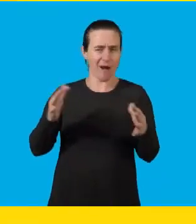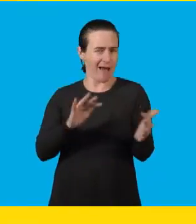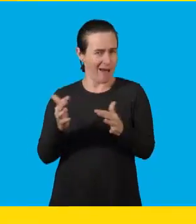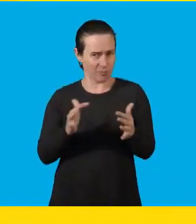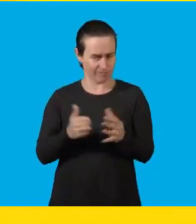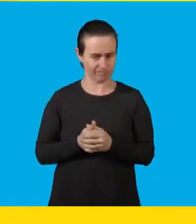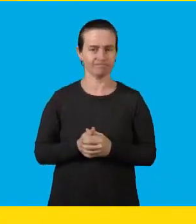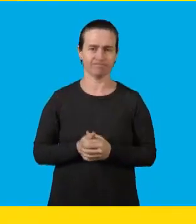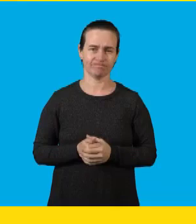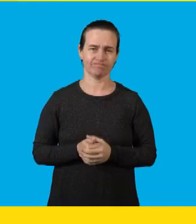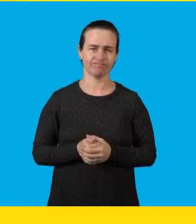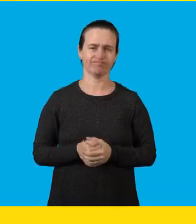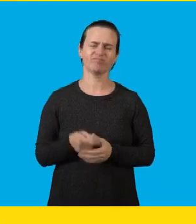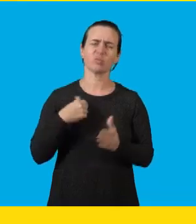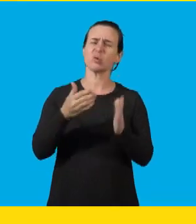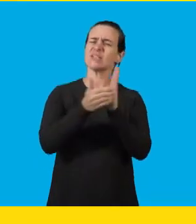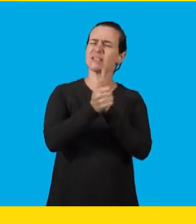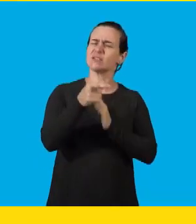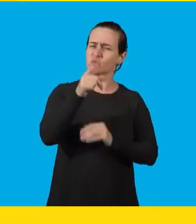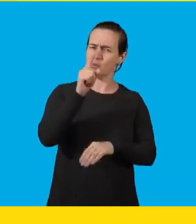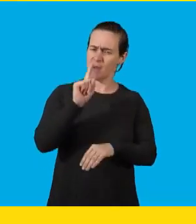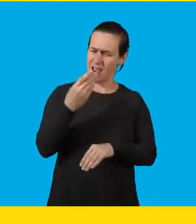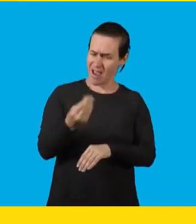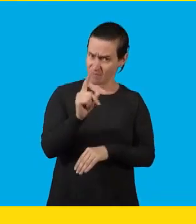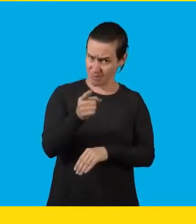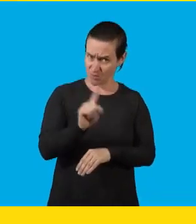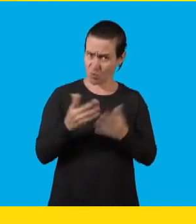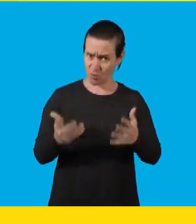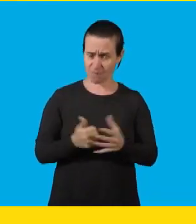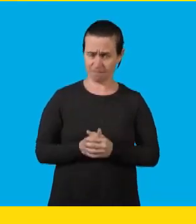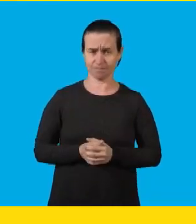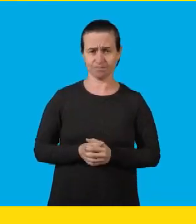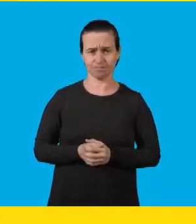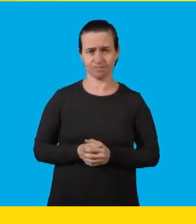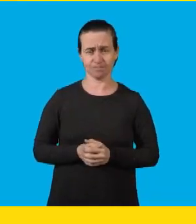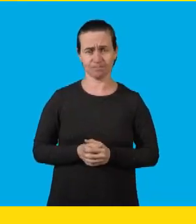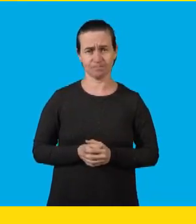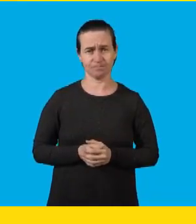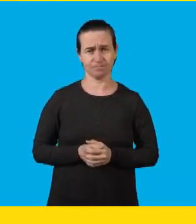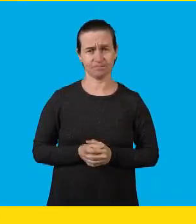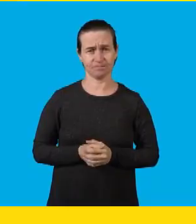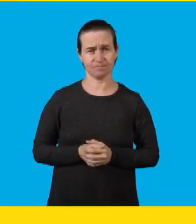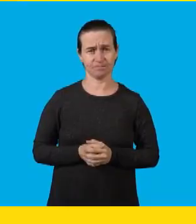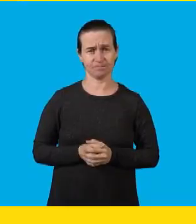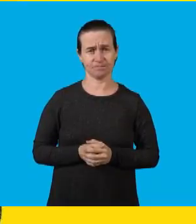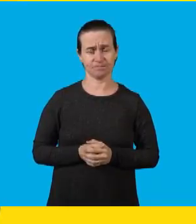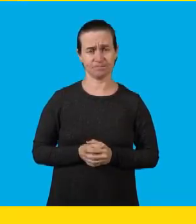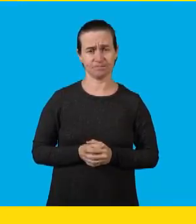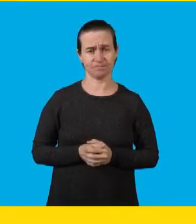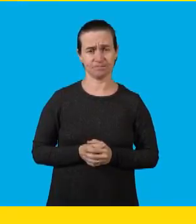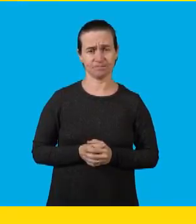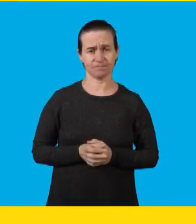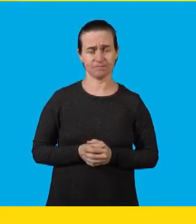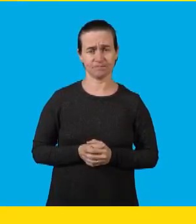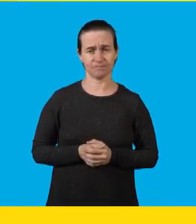War. Now let's look at the other skills that you will be expected to apply when you're answering questions in